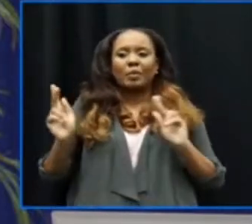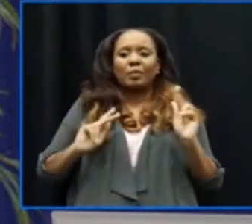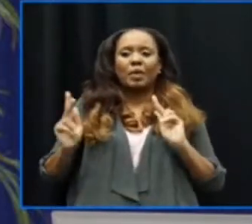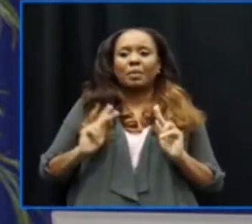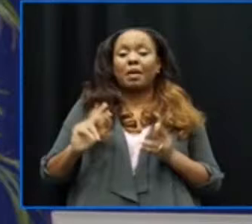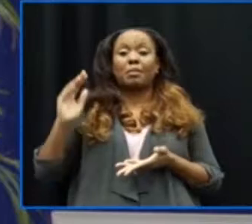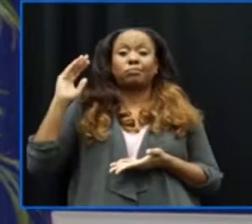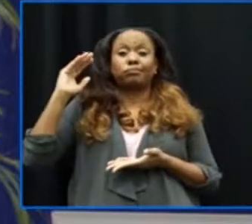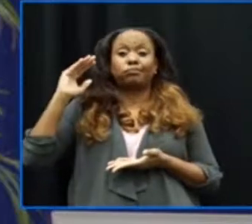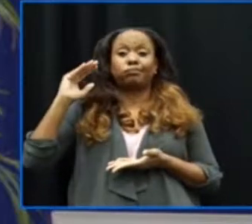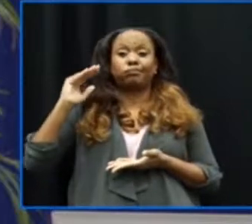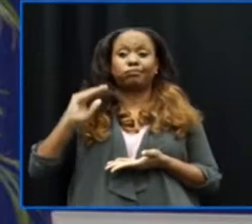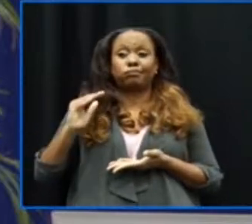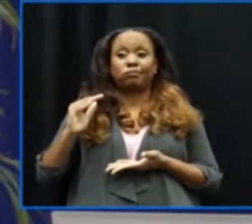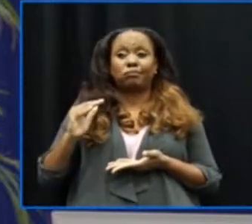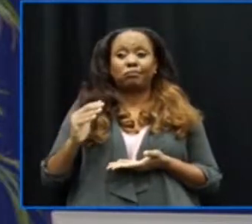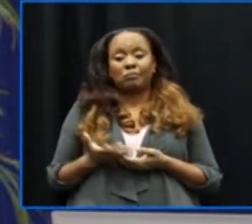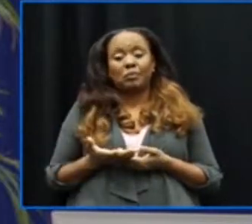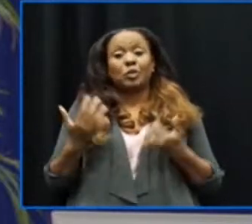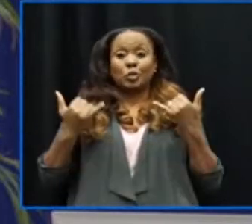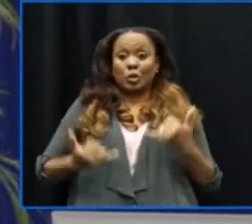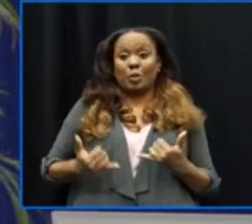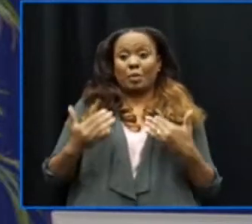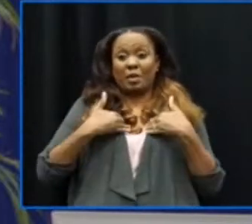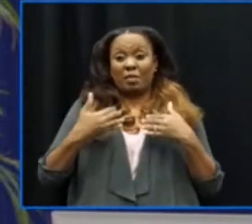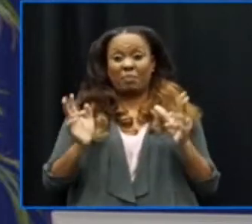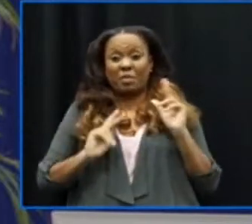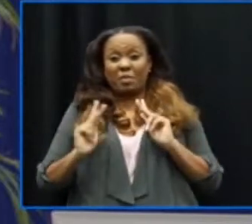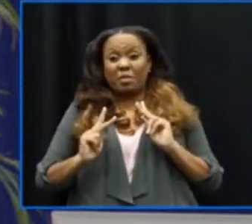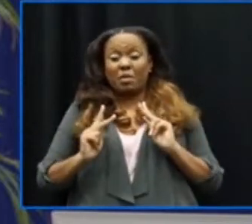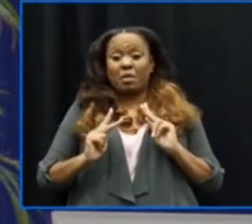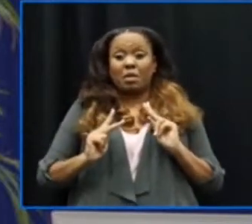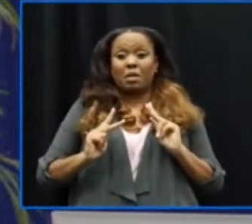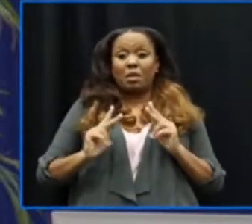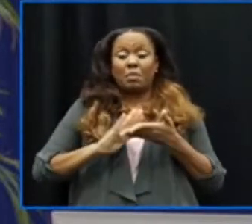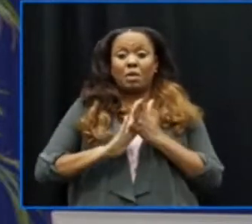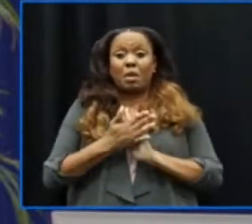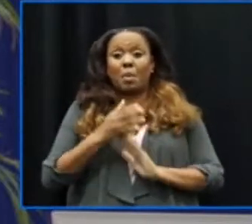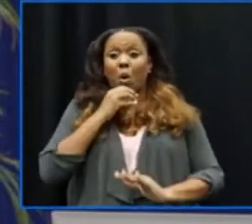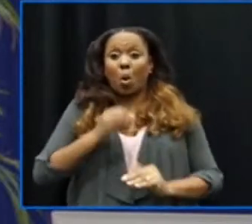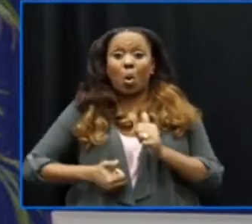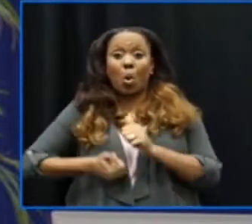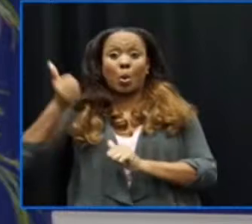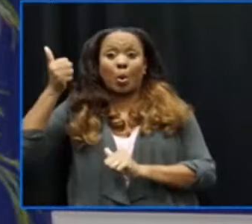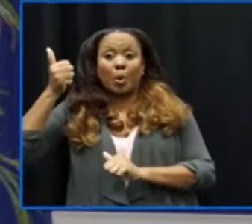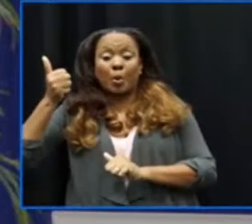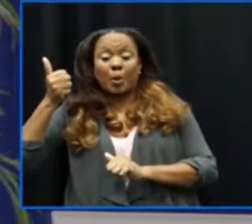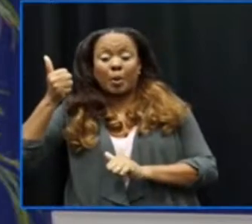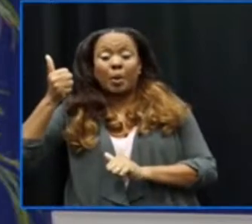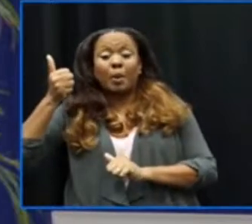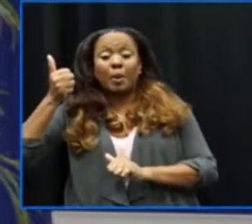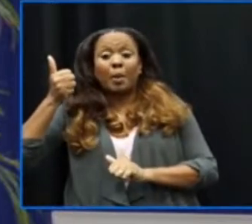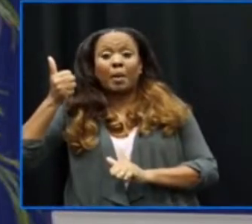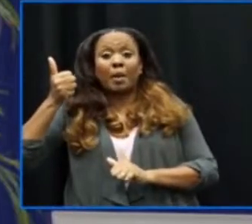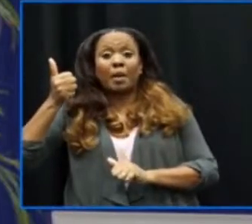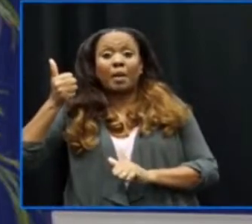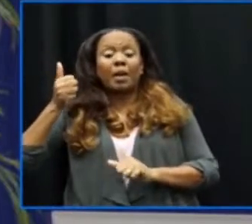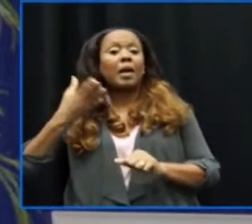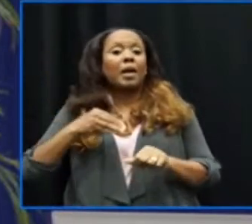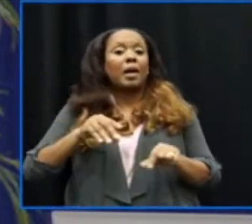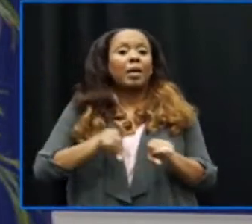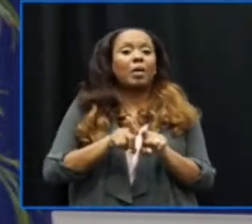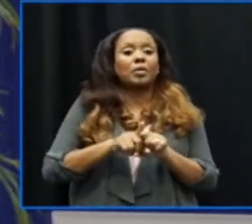So on the one hand, you have an aging population drawing benefits for longer, financed by a shrinking working population.